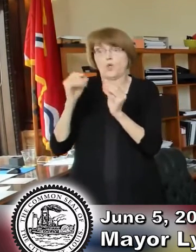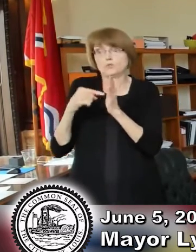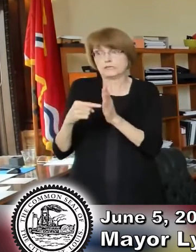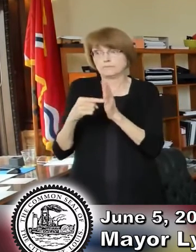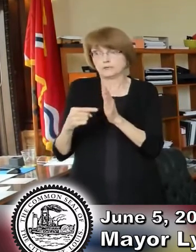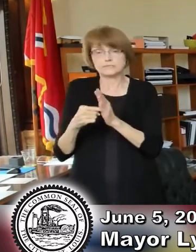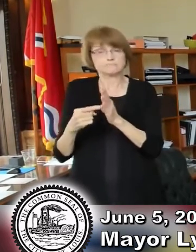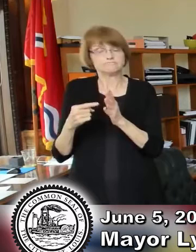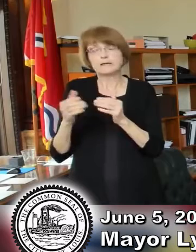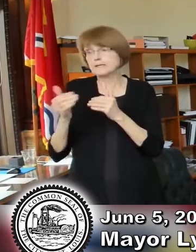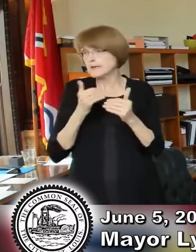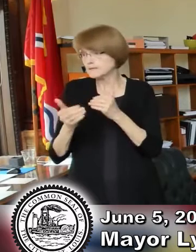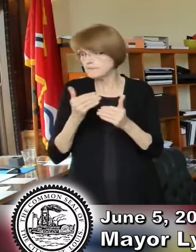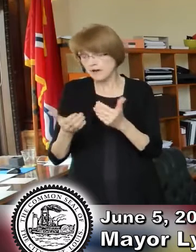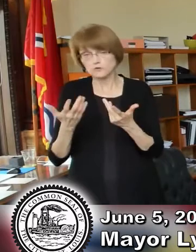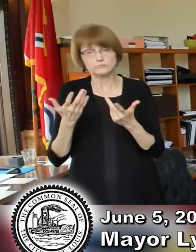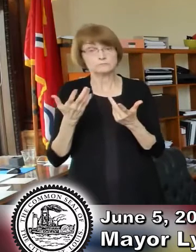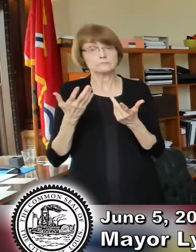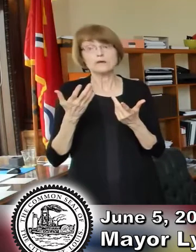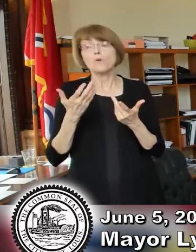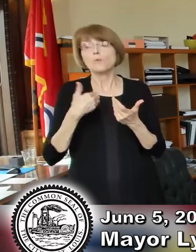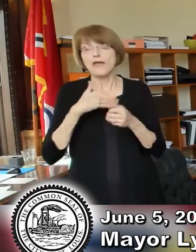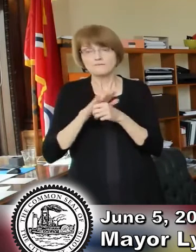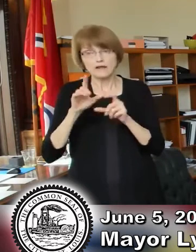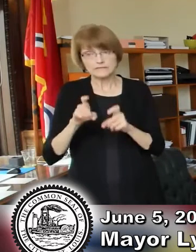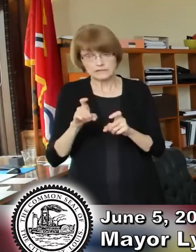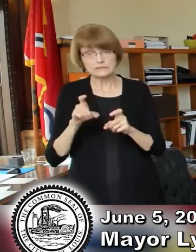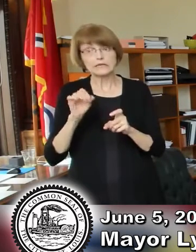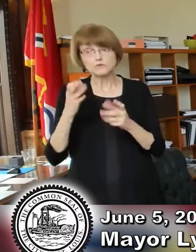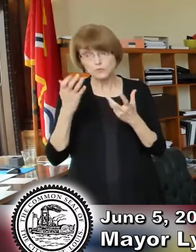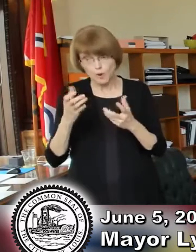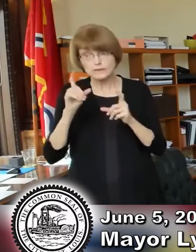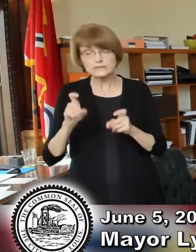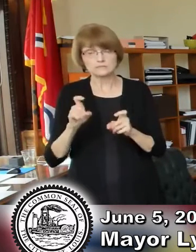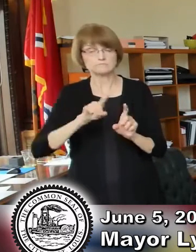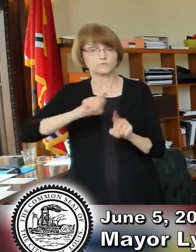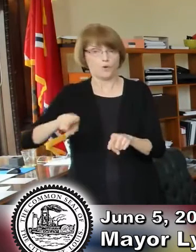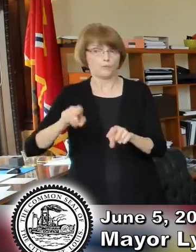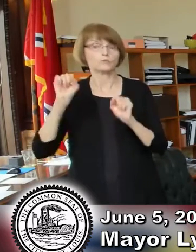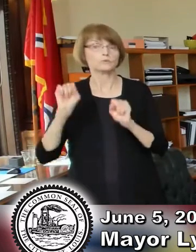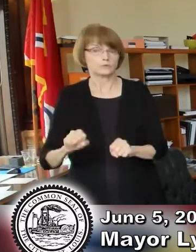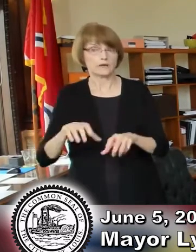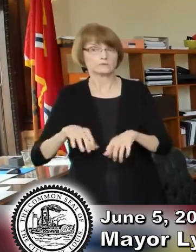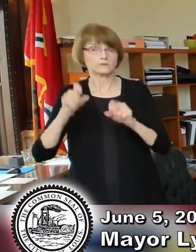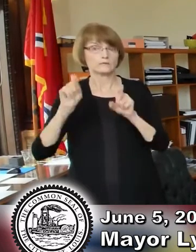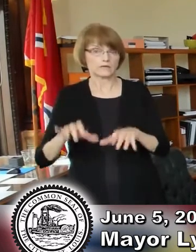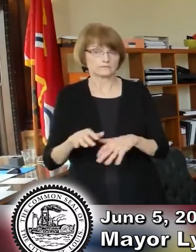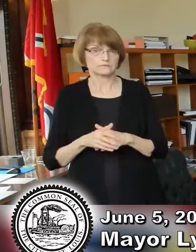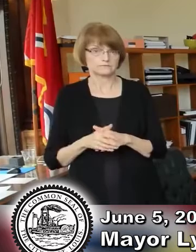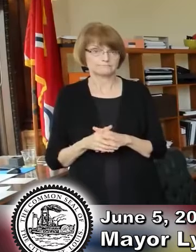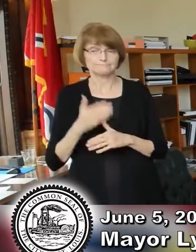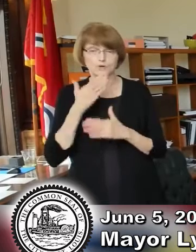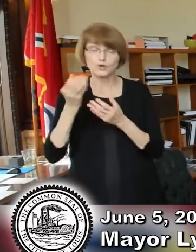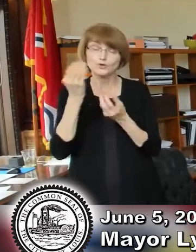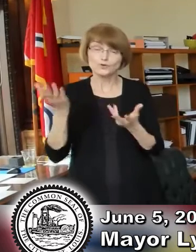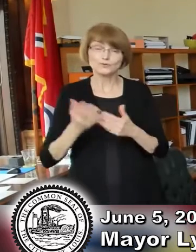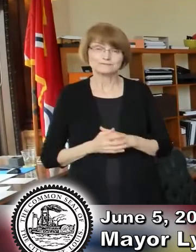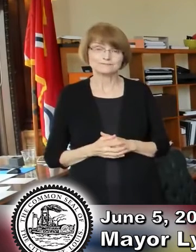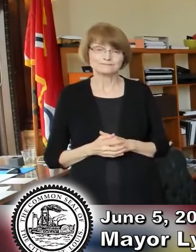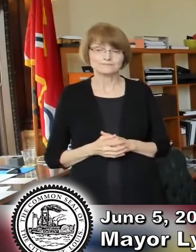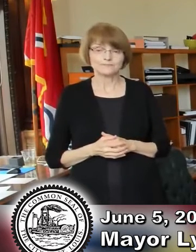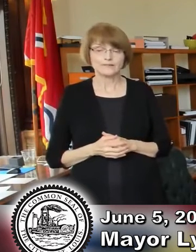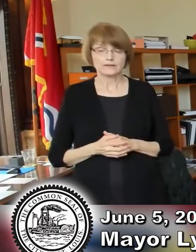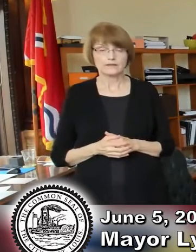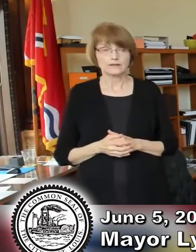in the city of St. Louis for anybody who wants to be tested to be tested. So that's good news.